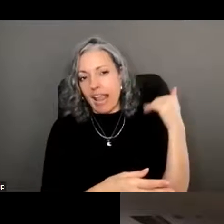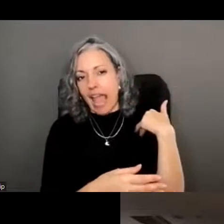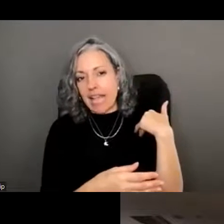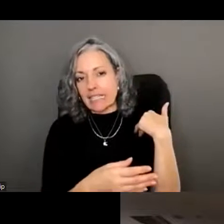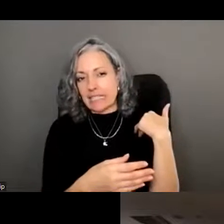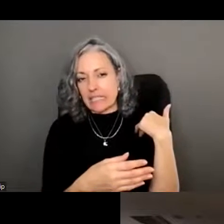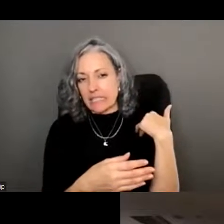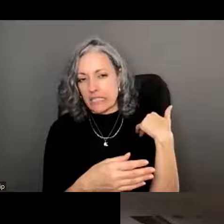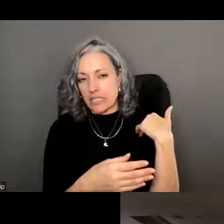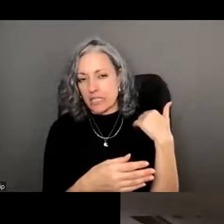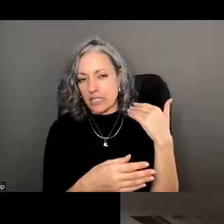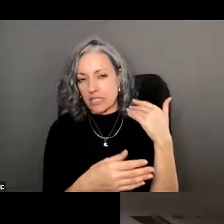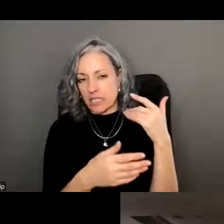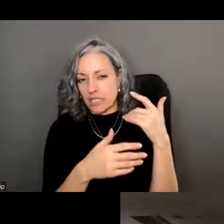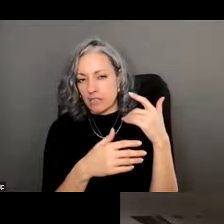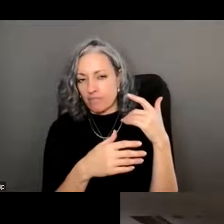some of these